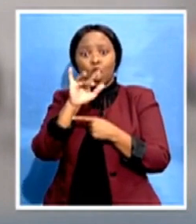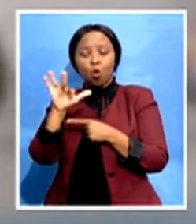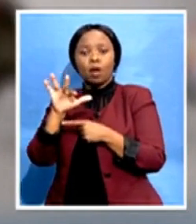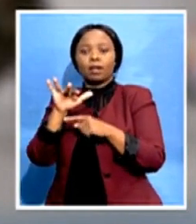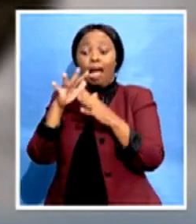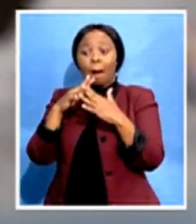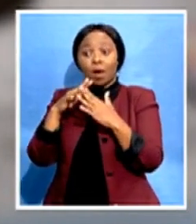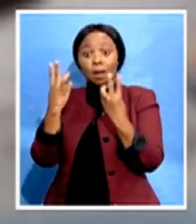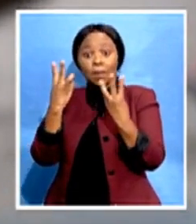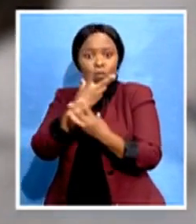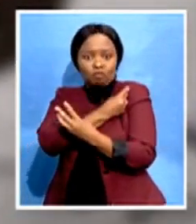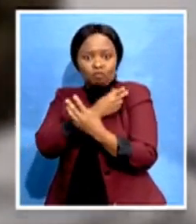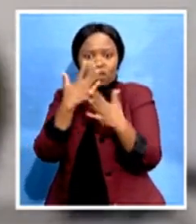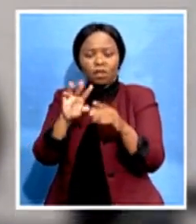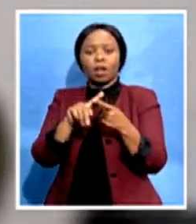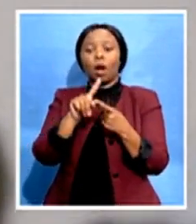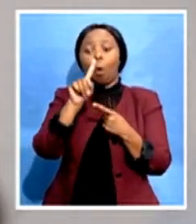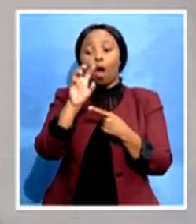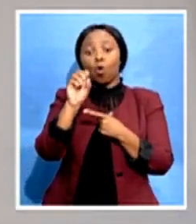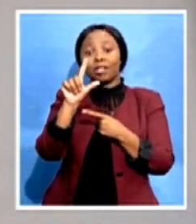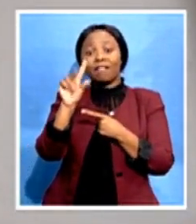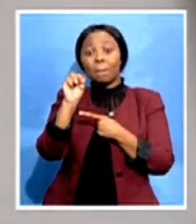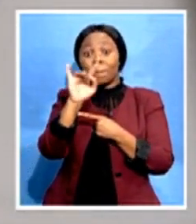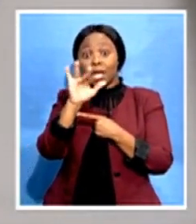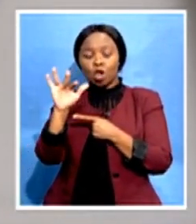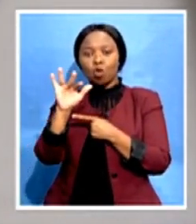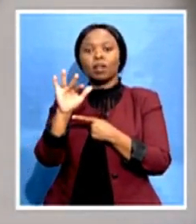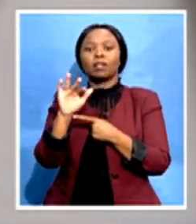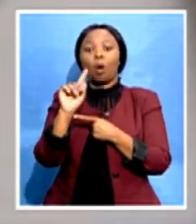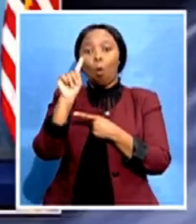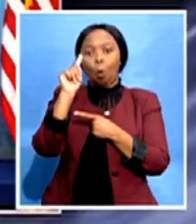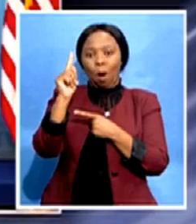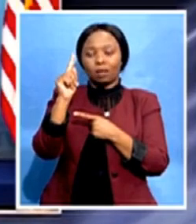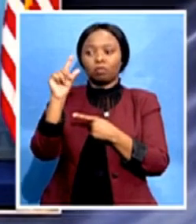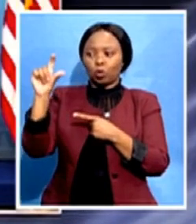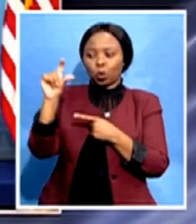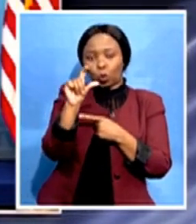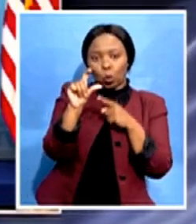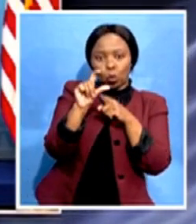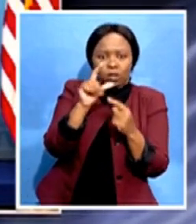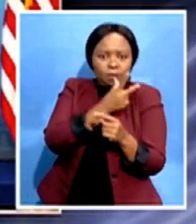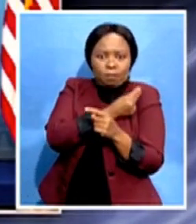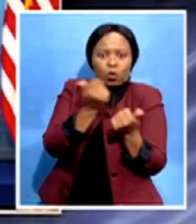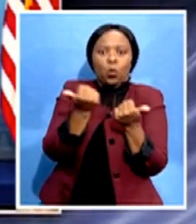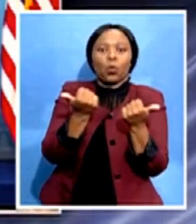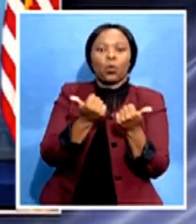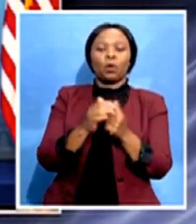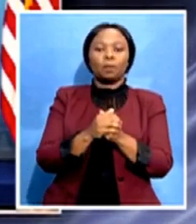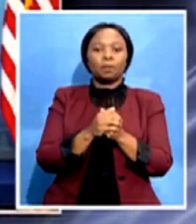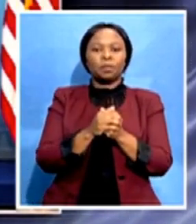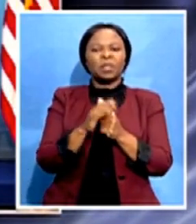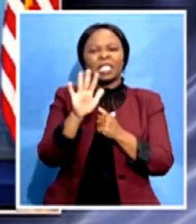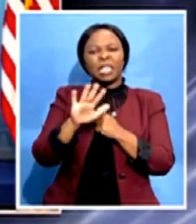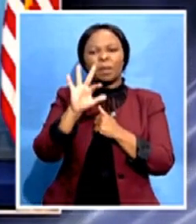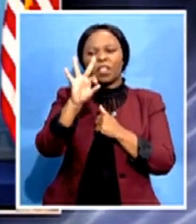million who've received at least one dose of a two-dose regimen. Nearly 30% of adults and nearly two-thirds